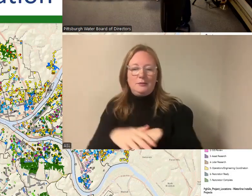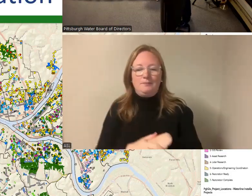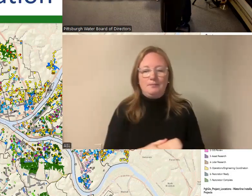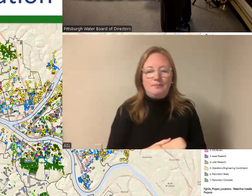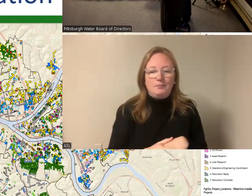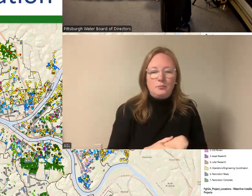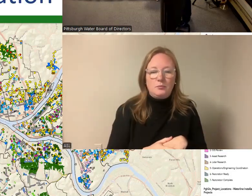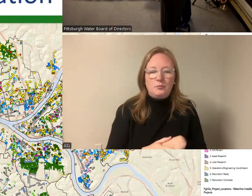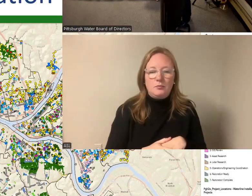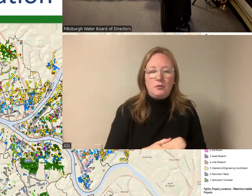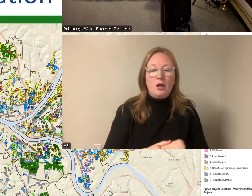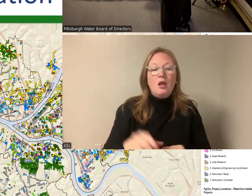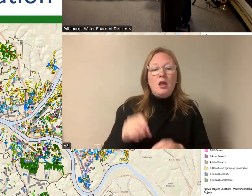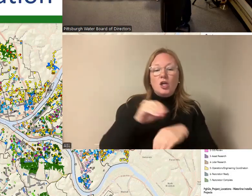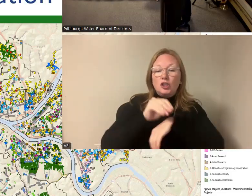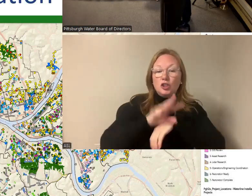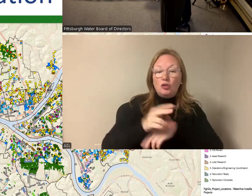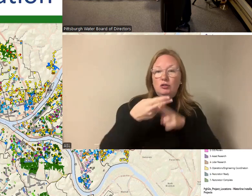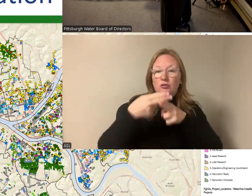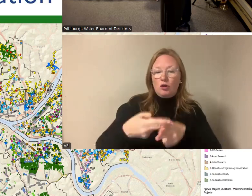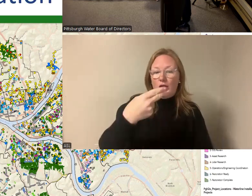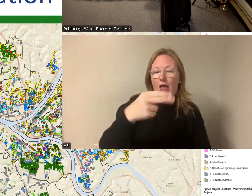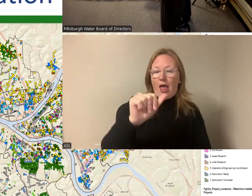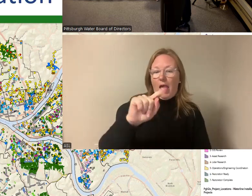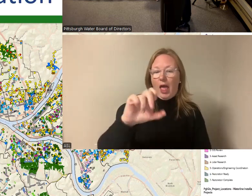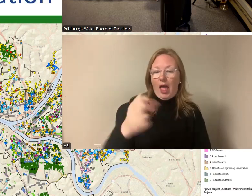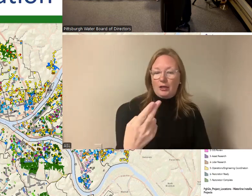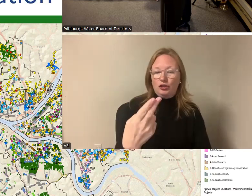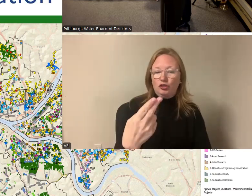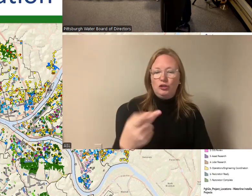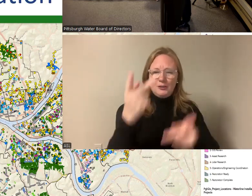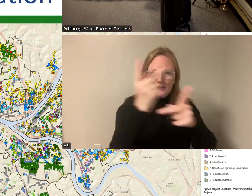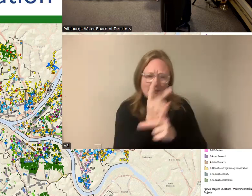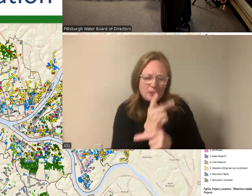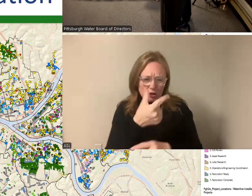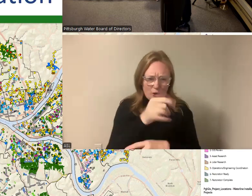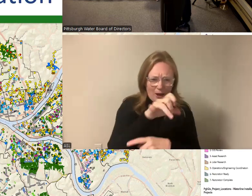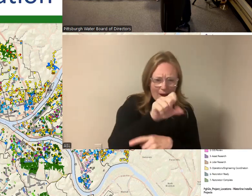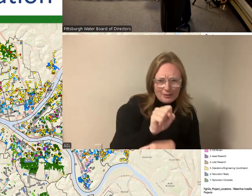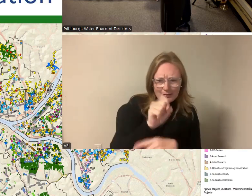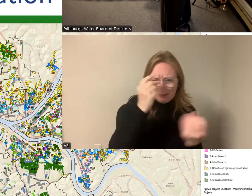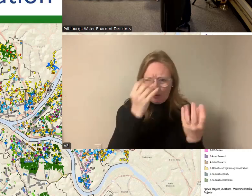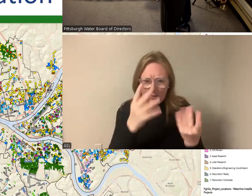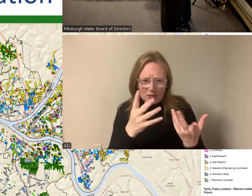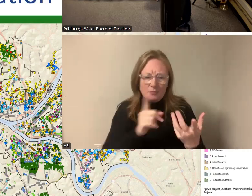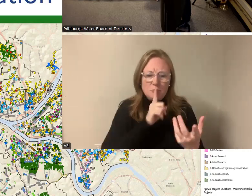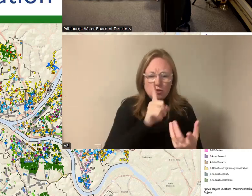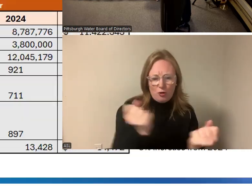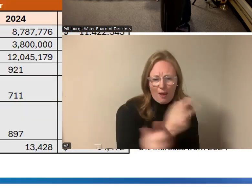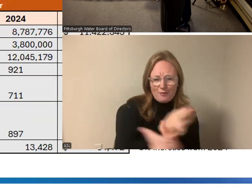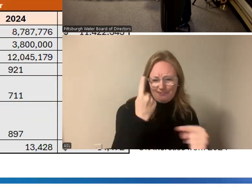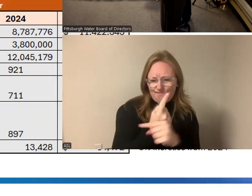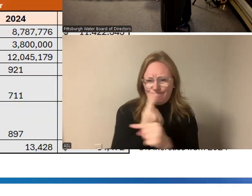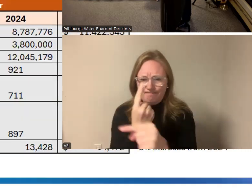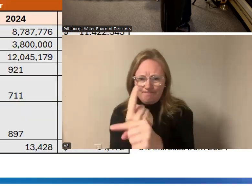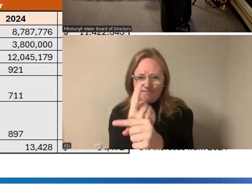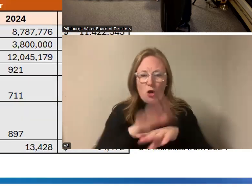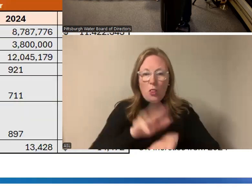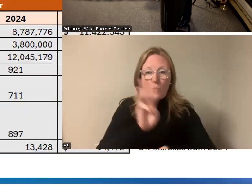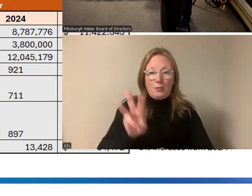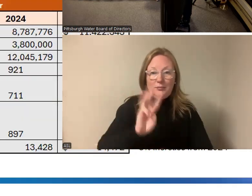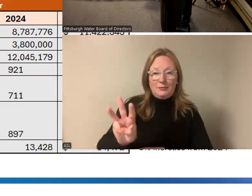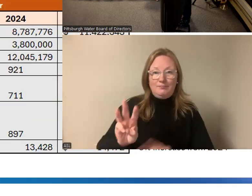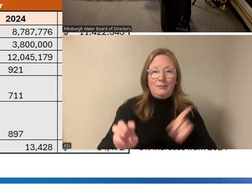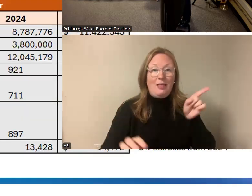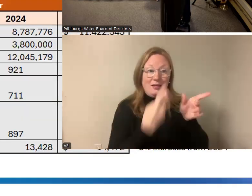for maintaining all GIS data inputs to ensure the information remains current and accurate. This